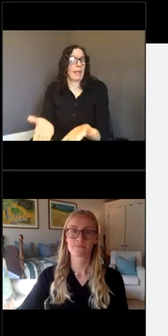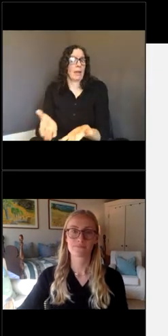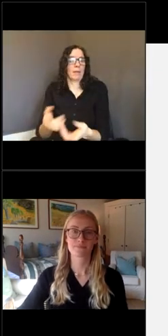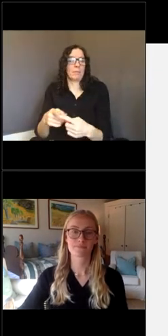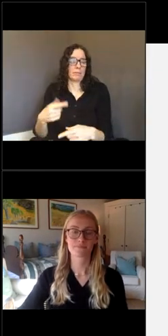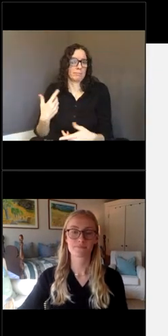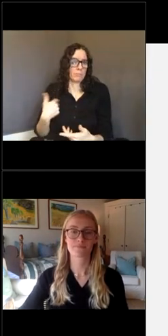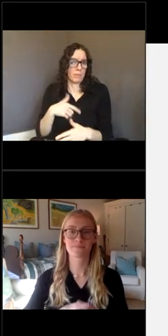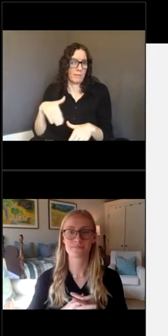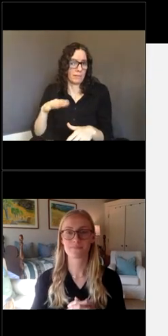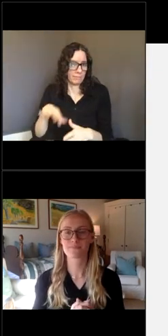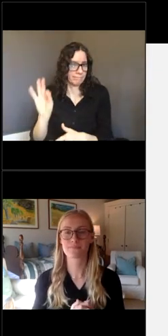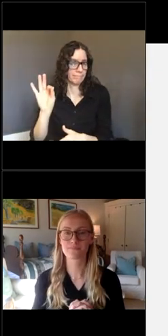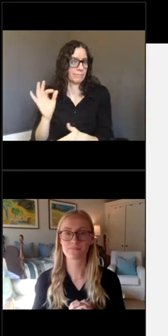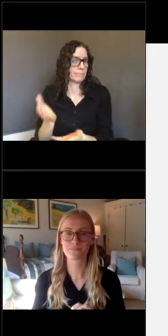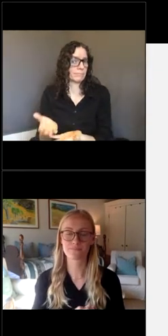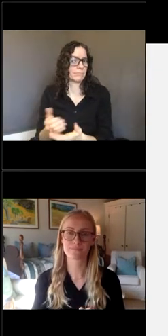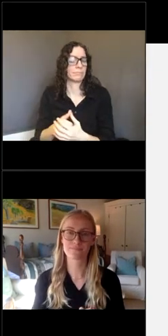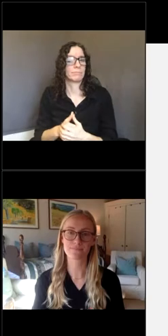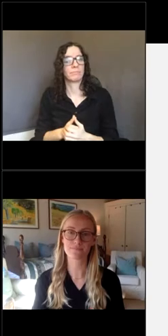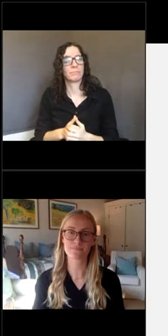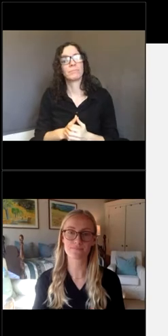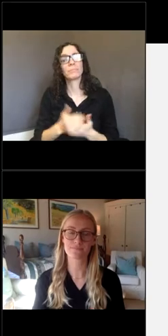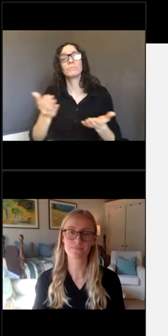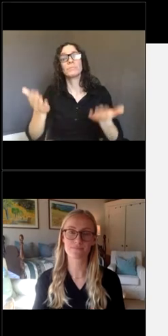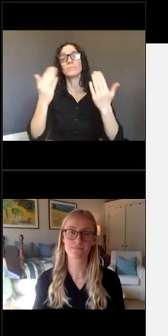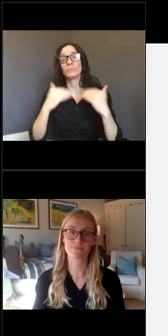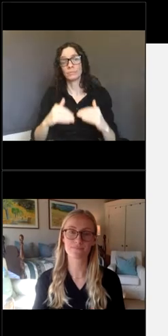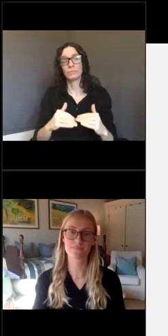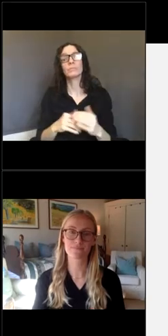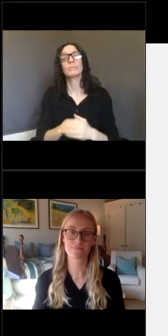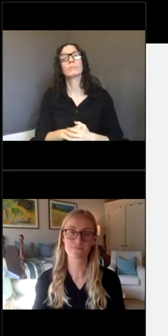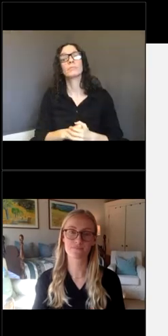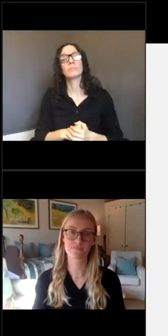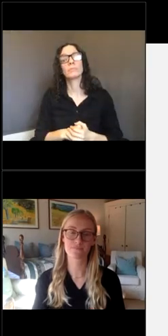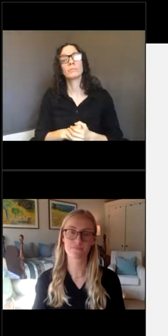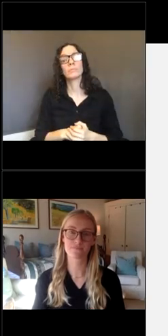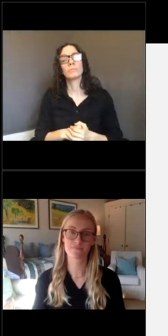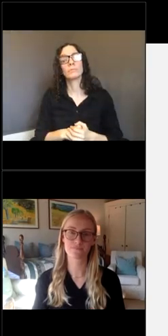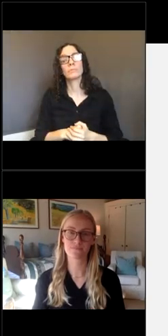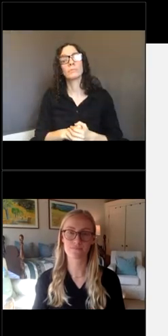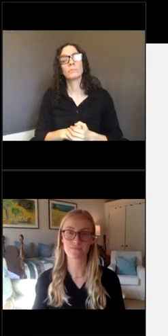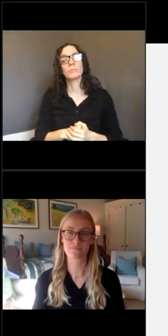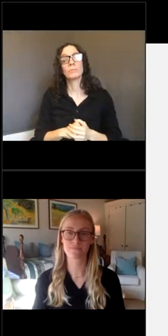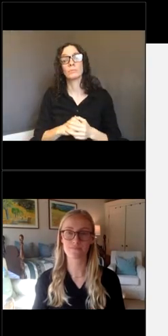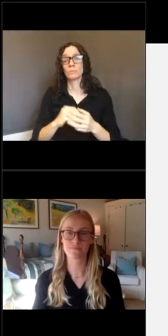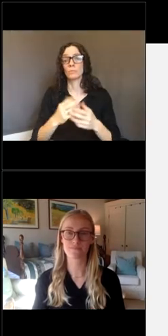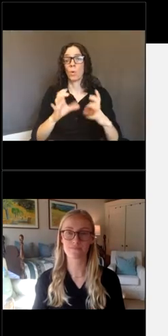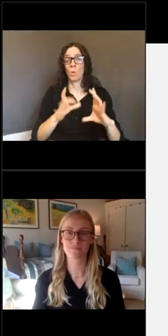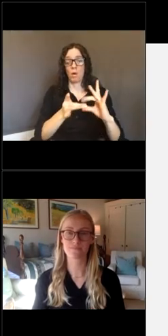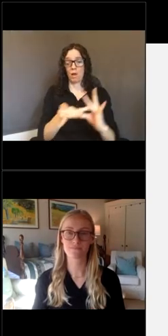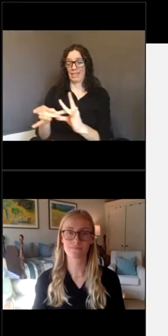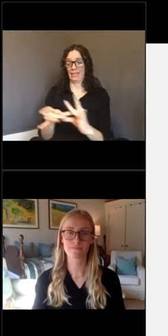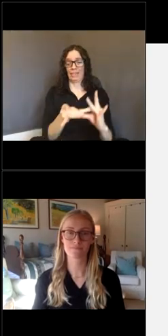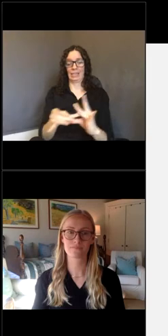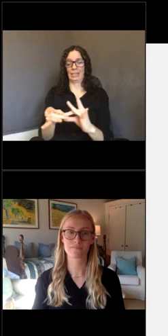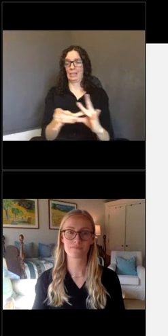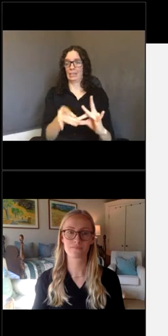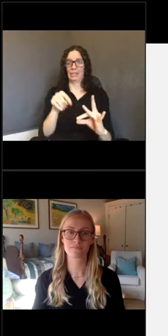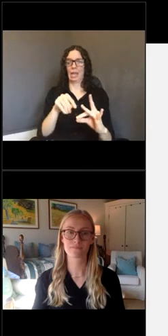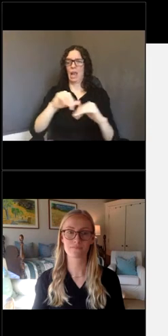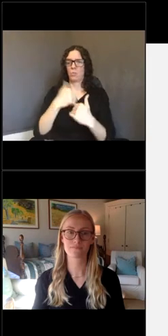So here we are. Connectivity is illustrated in many different ways,